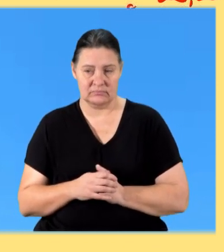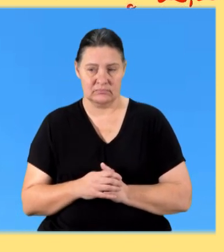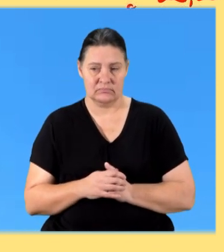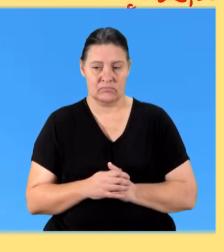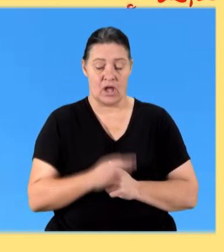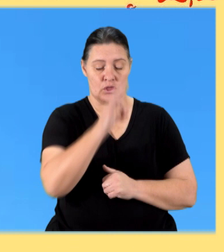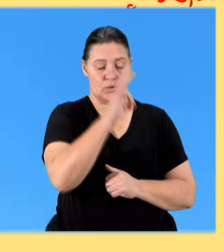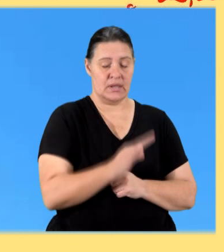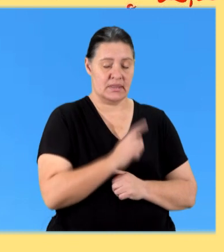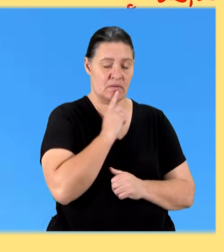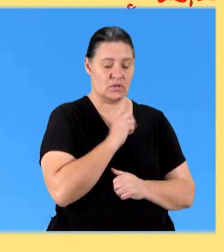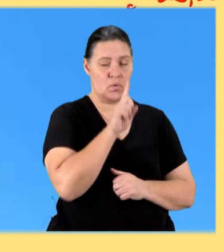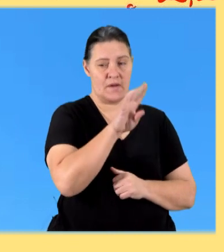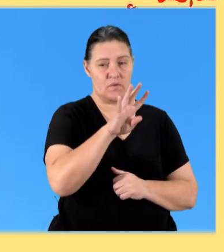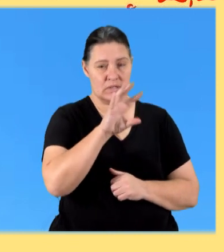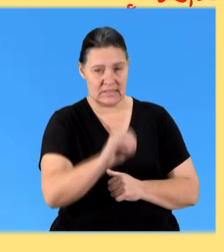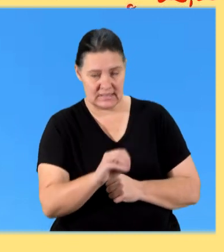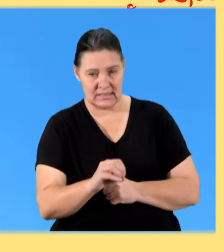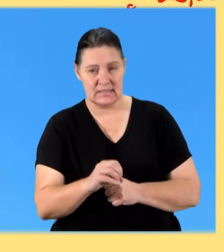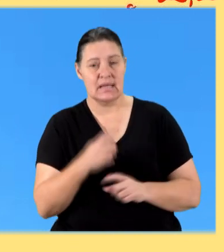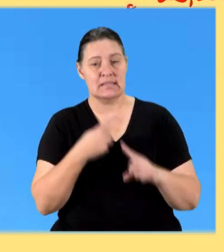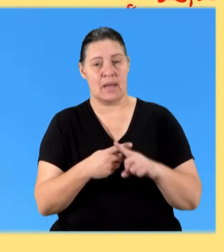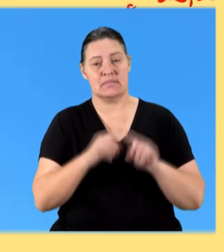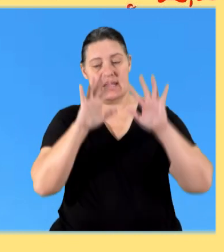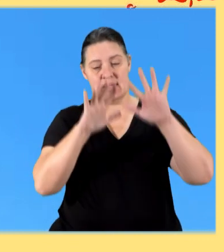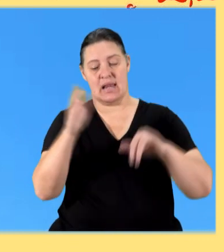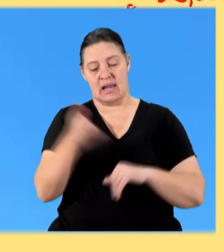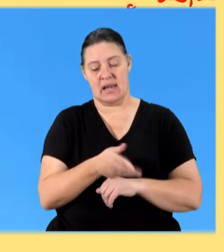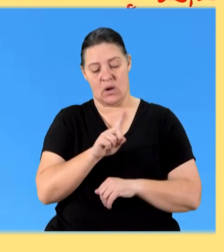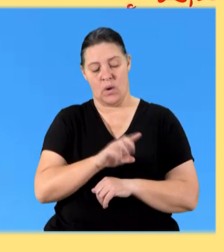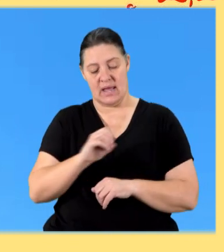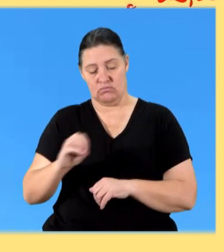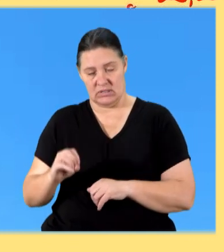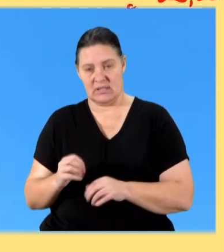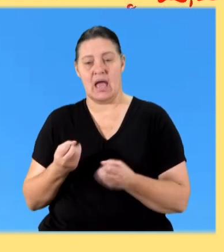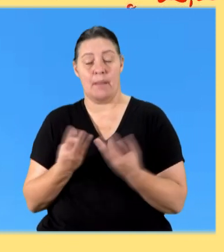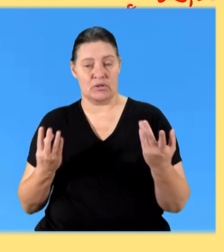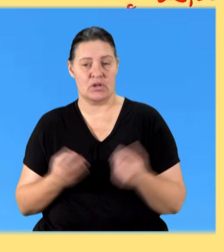say 3,140 multiplied by 10%, it gives you